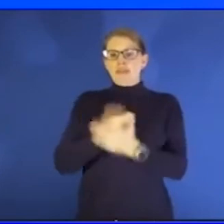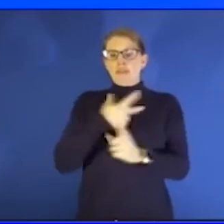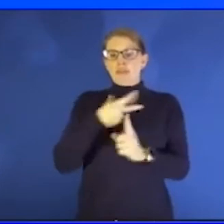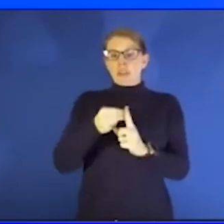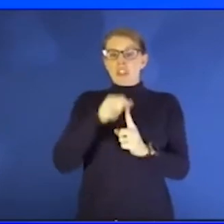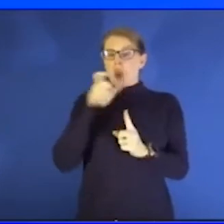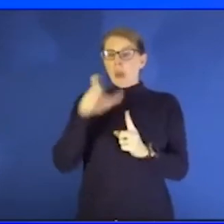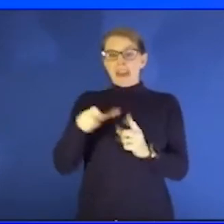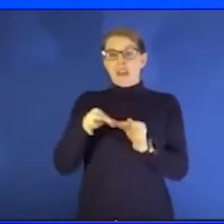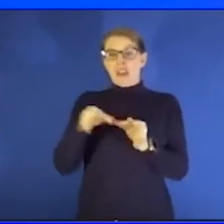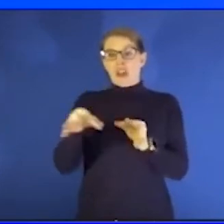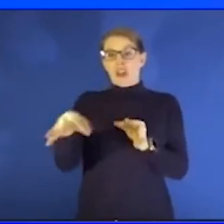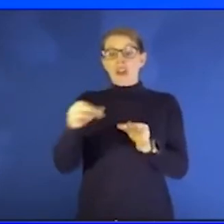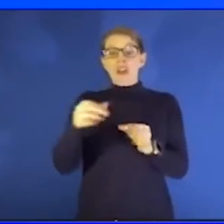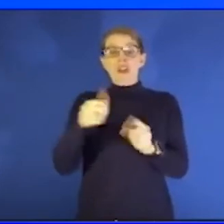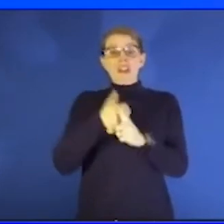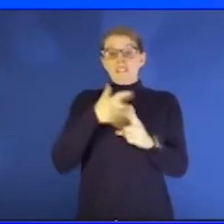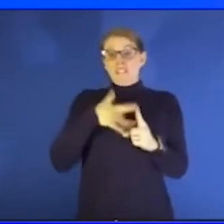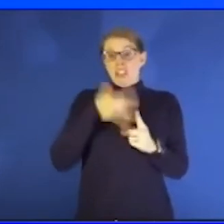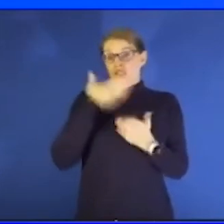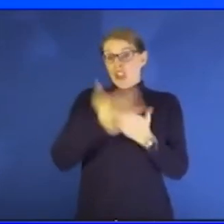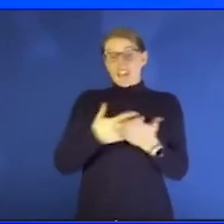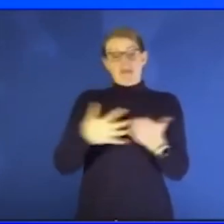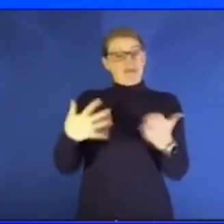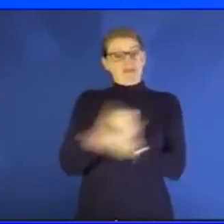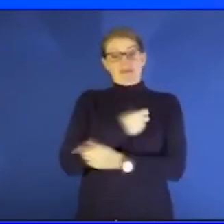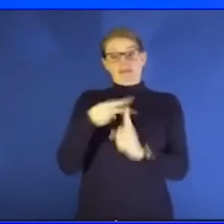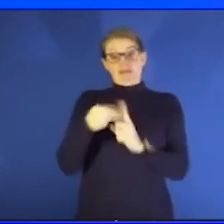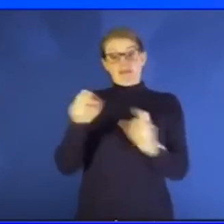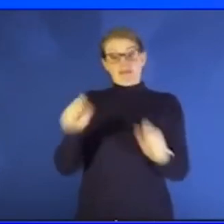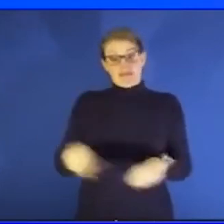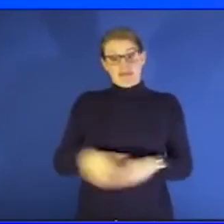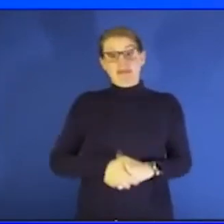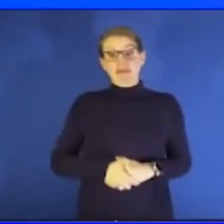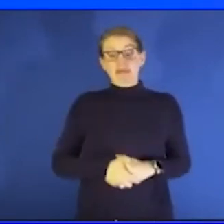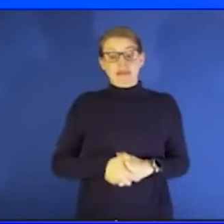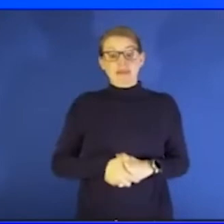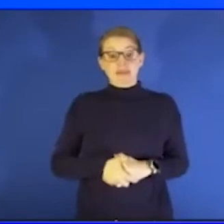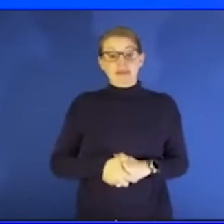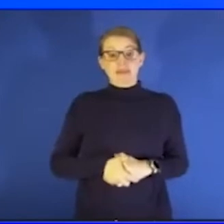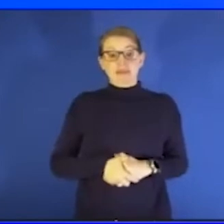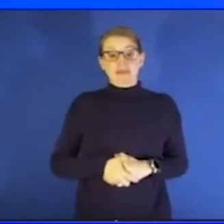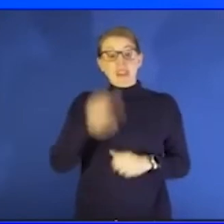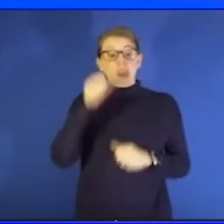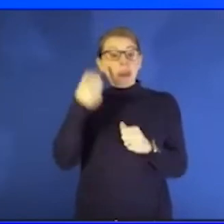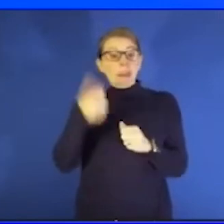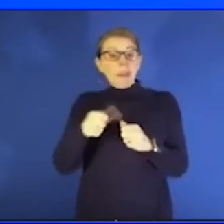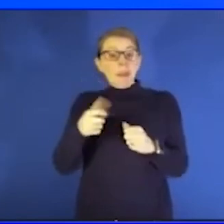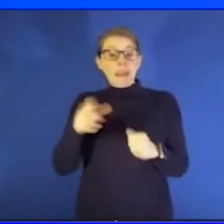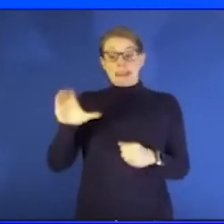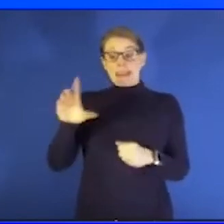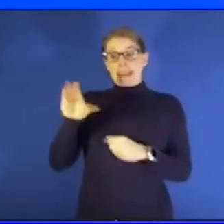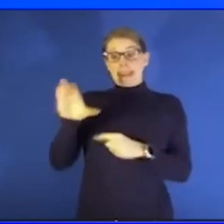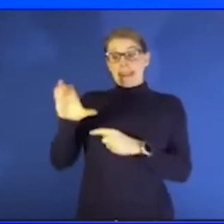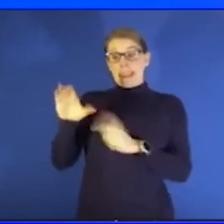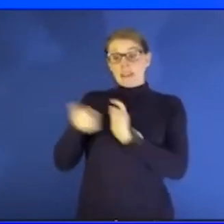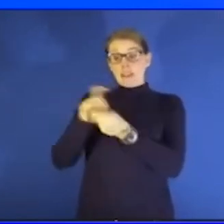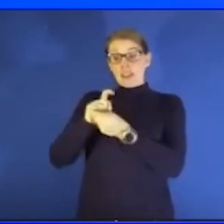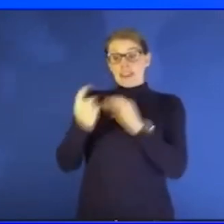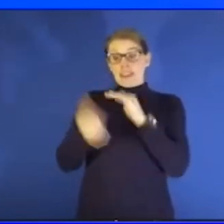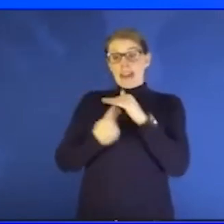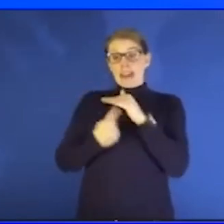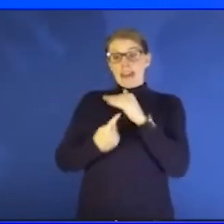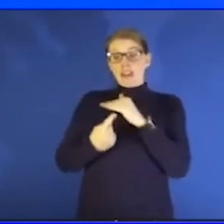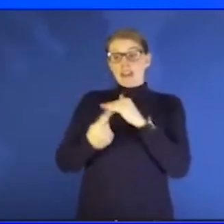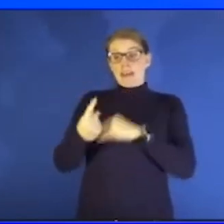you're feeling good, you can get the vaccine. So remember that the CDC recently changed the isolation guidelines to